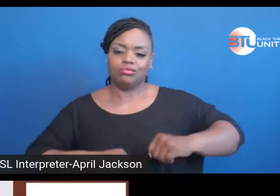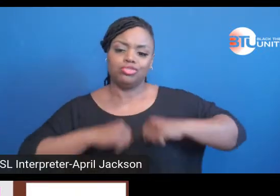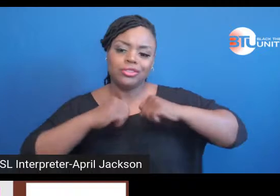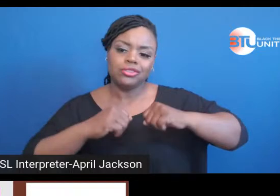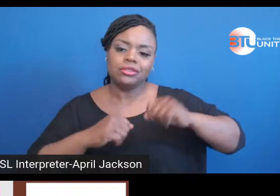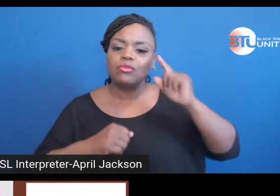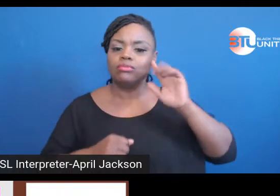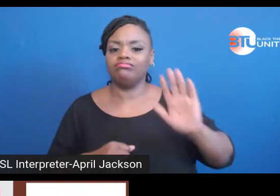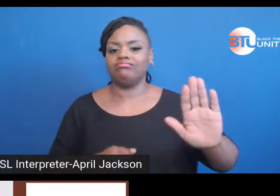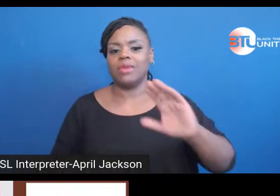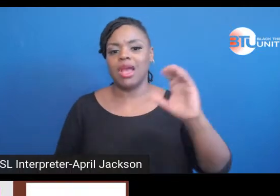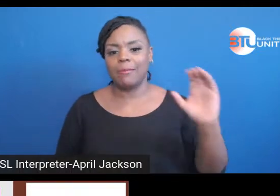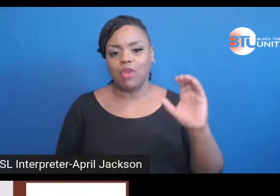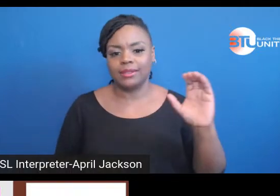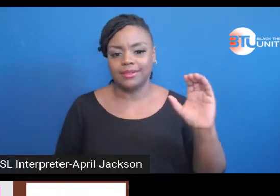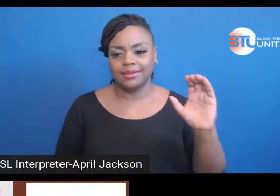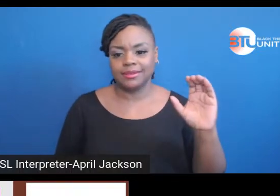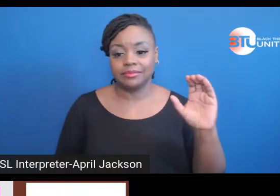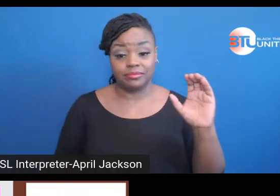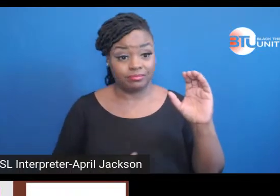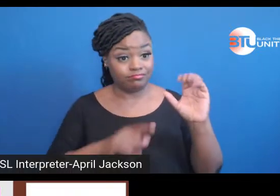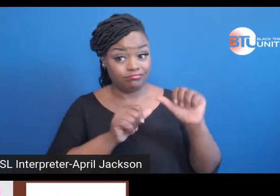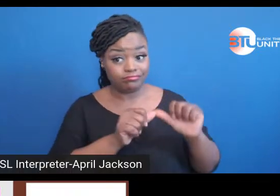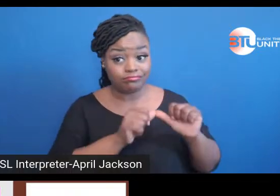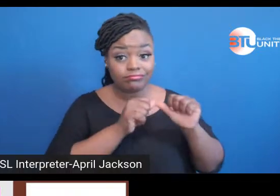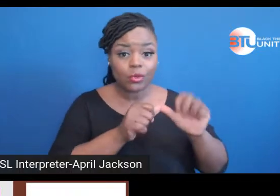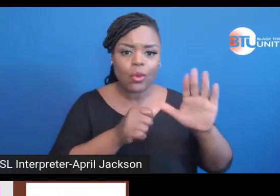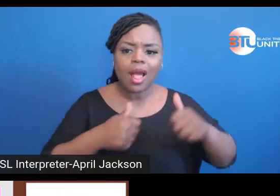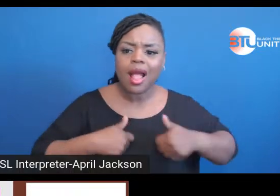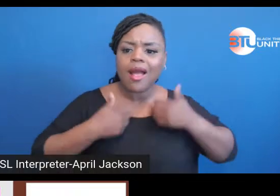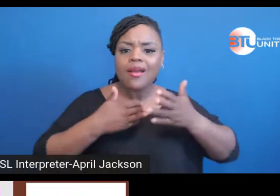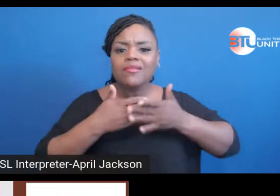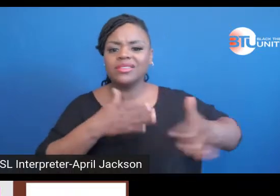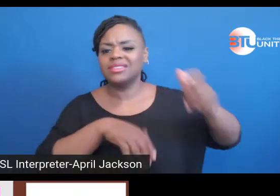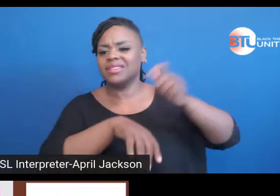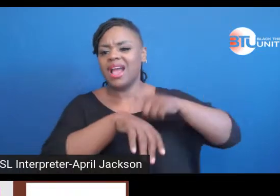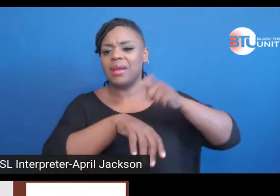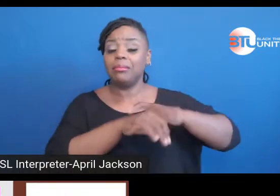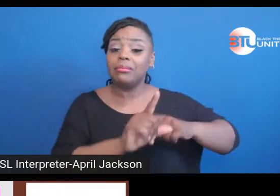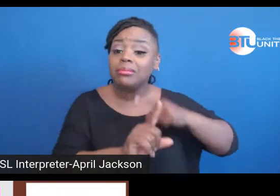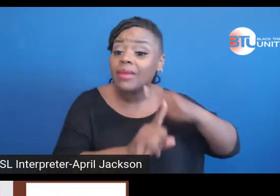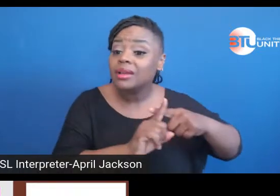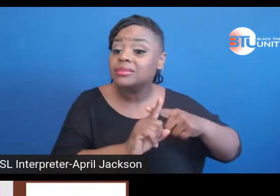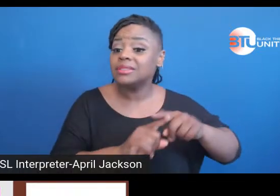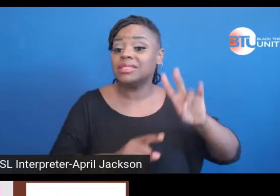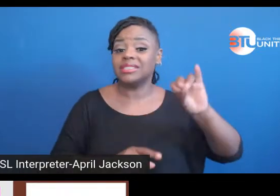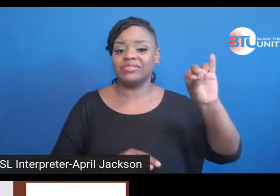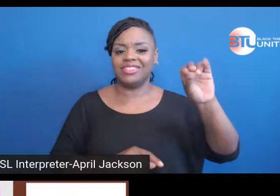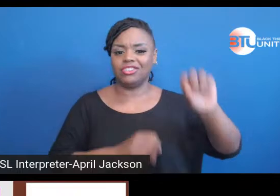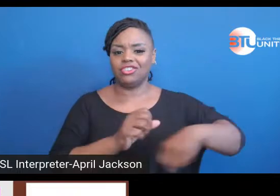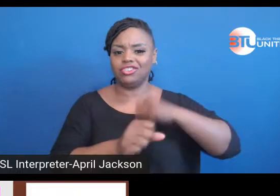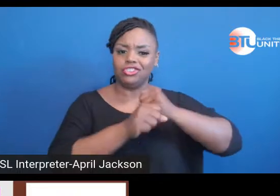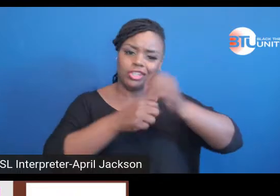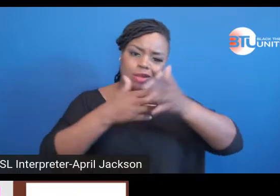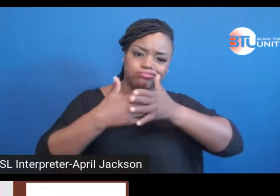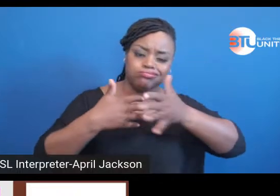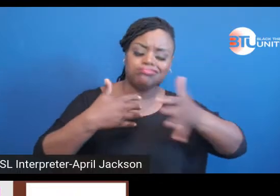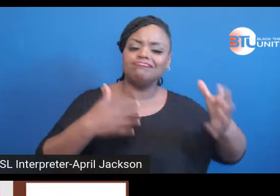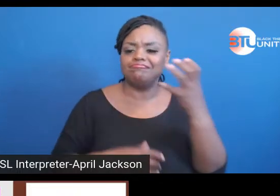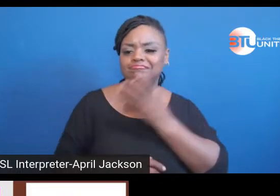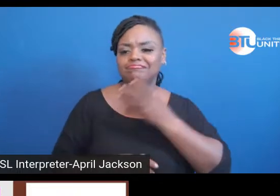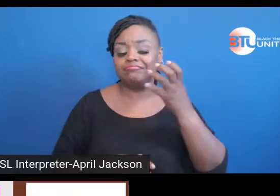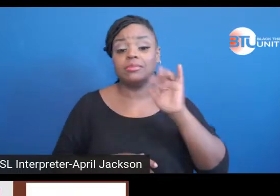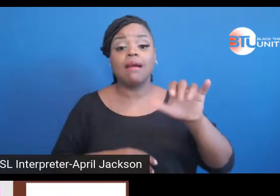it lasts for your lifetime plus 70 years. If the copyright is created by a company or